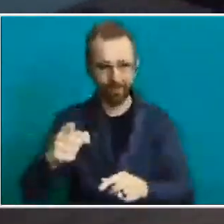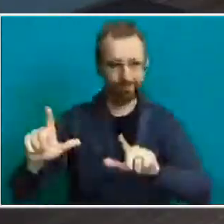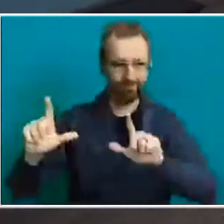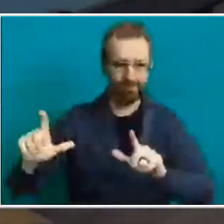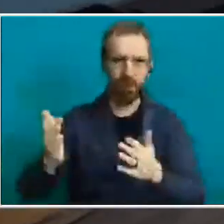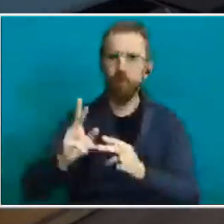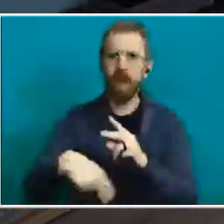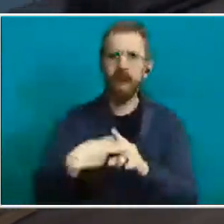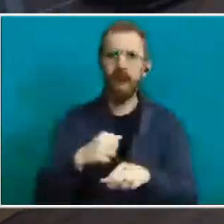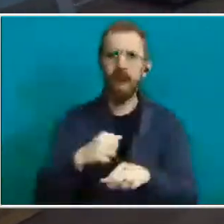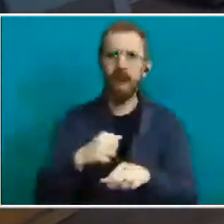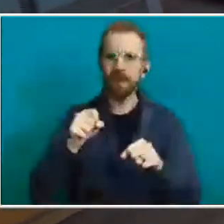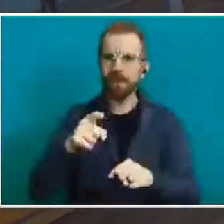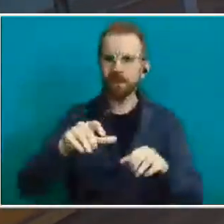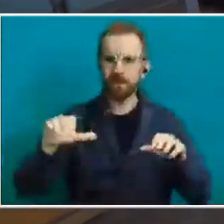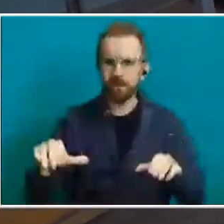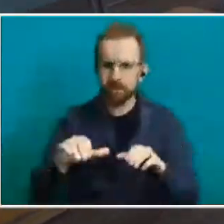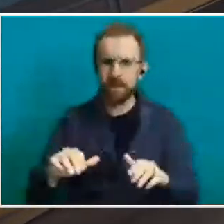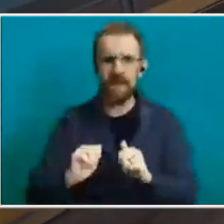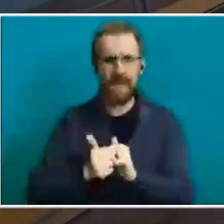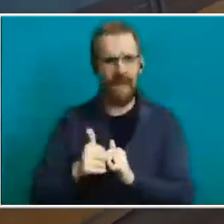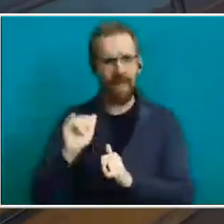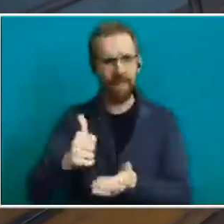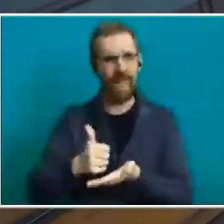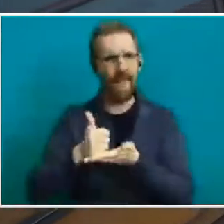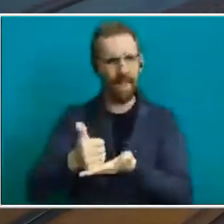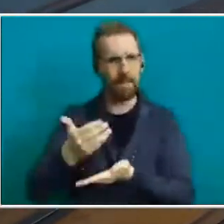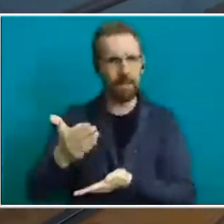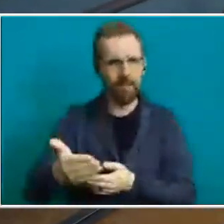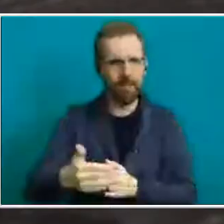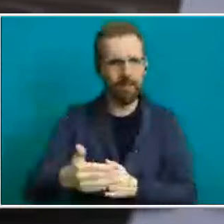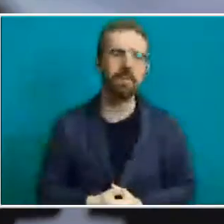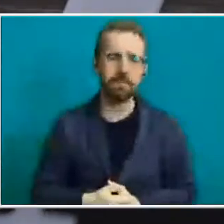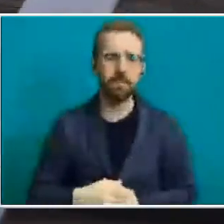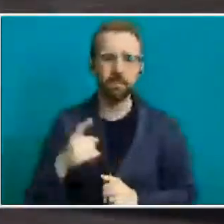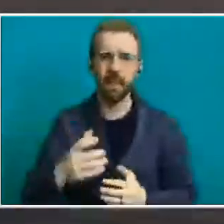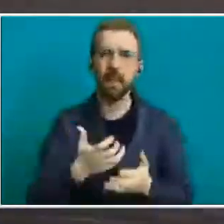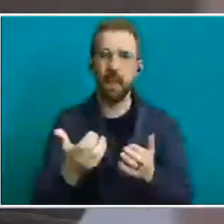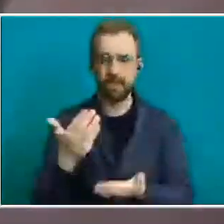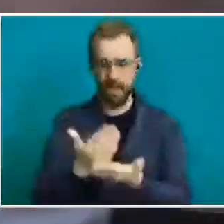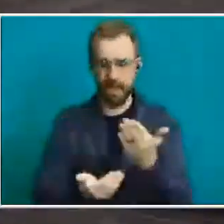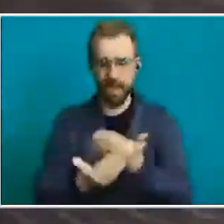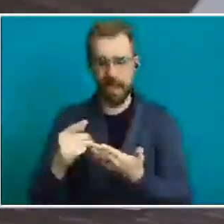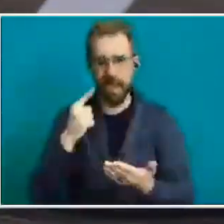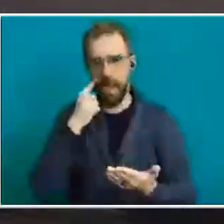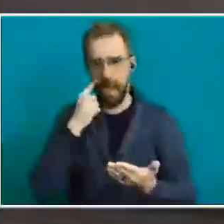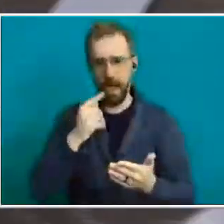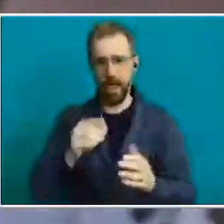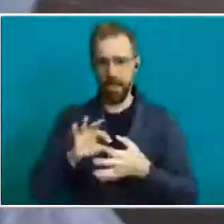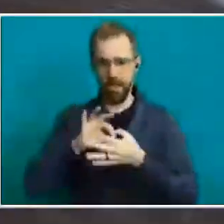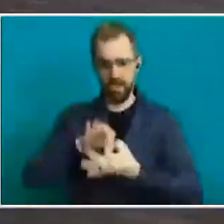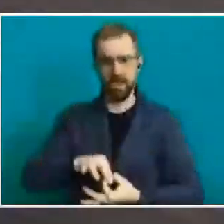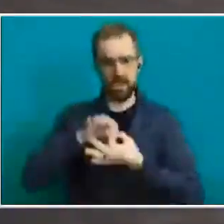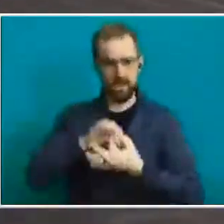doing, and how are they helping her? She's doing a lot of hand-eye coordination and focusing on that foot agility. So a lot